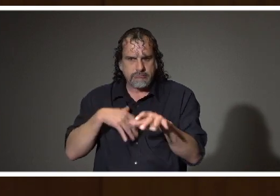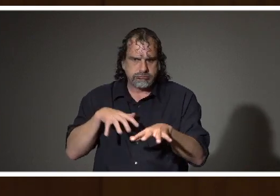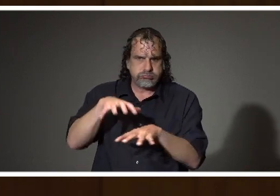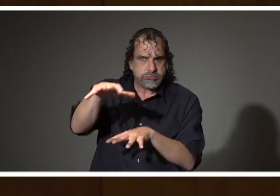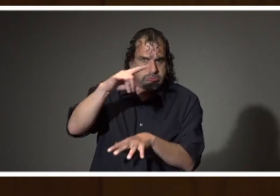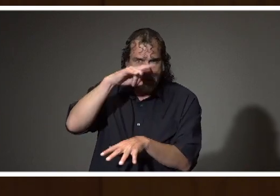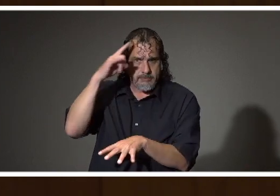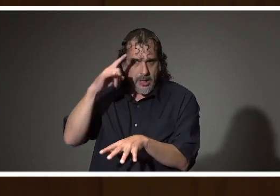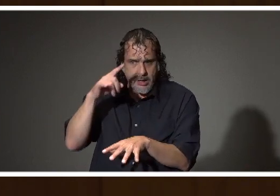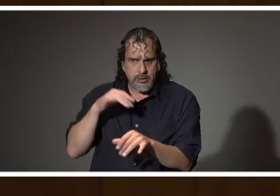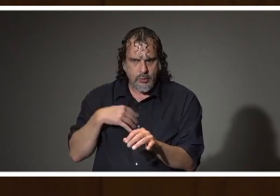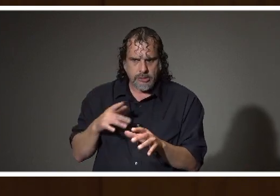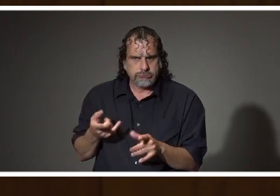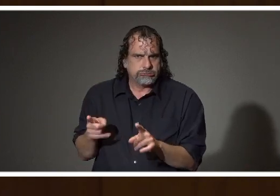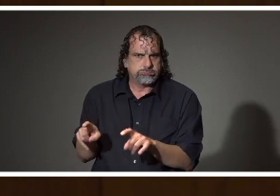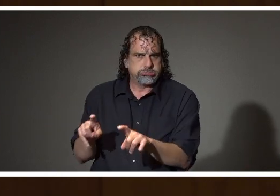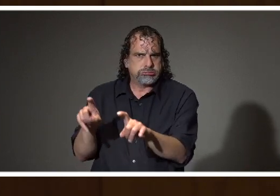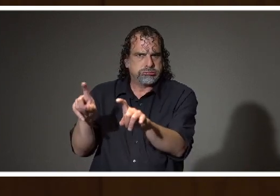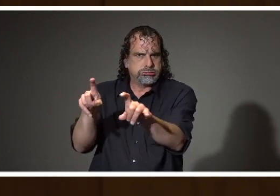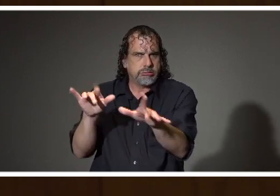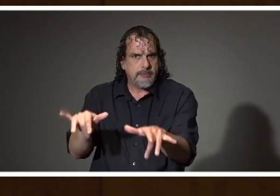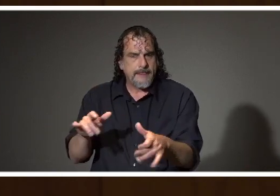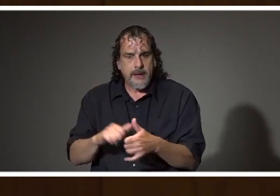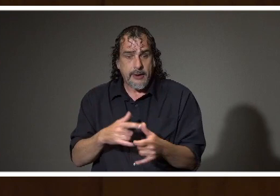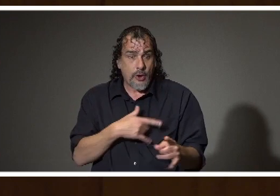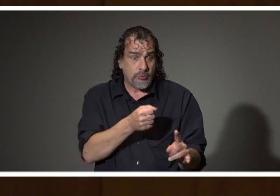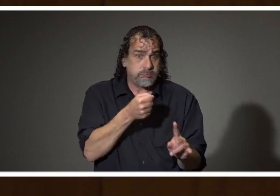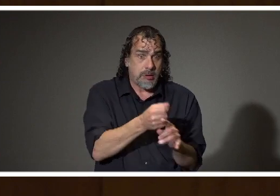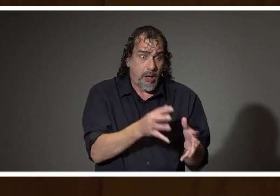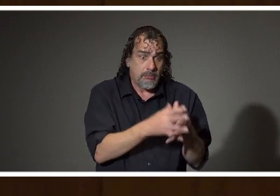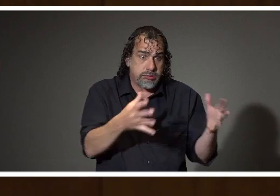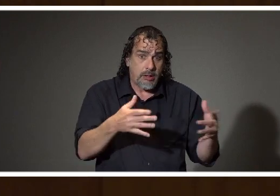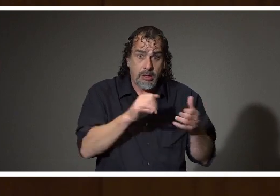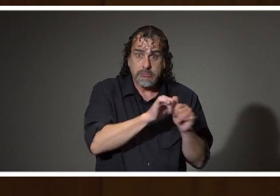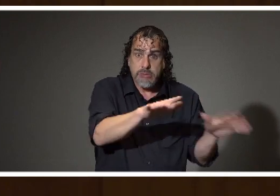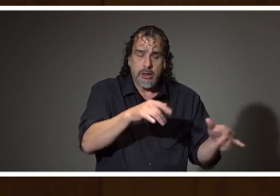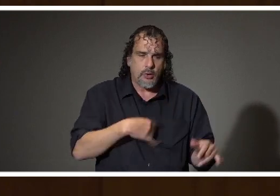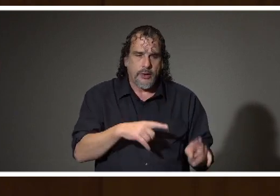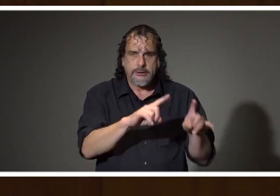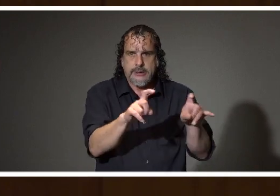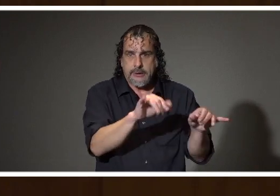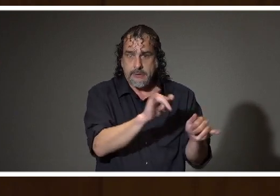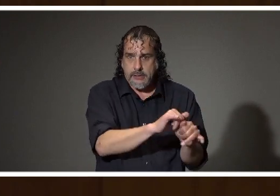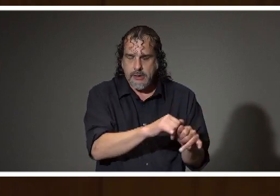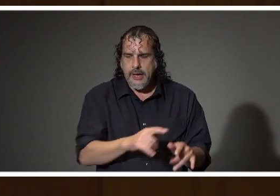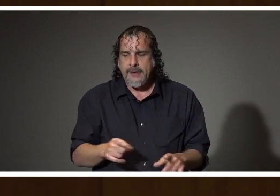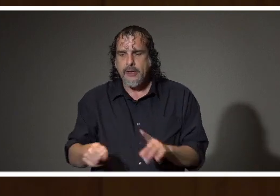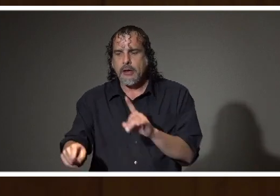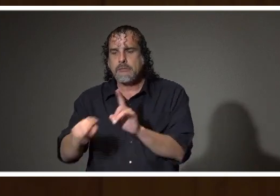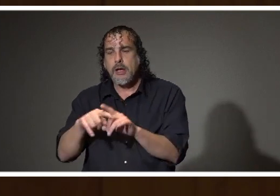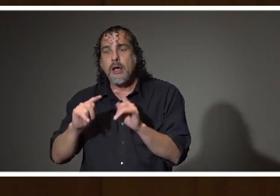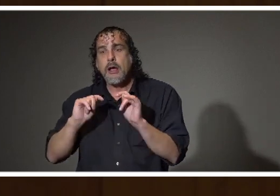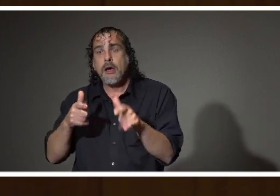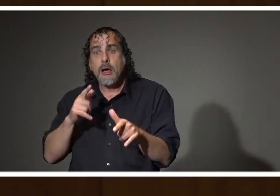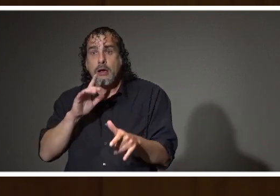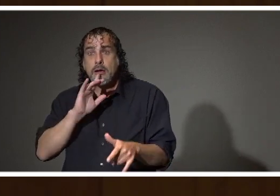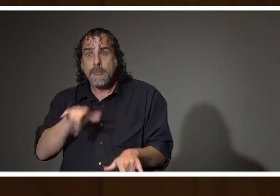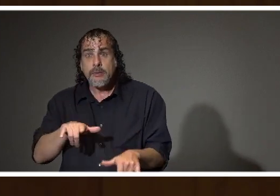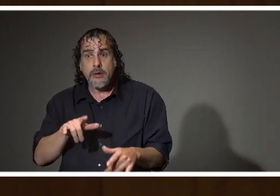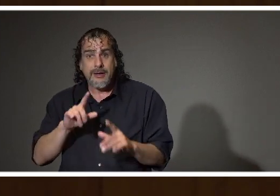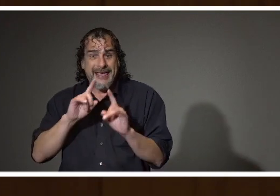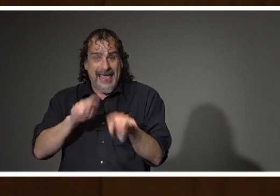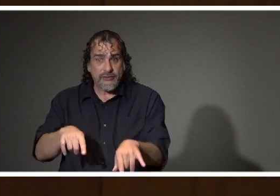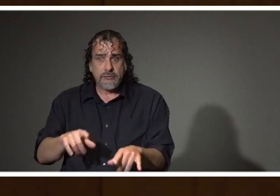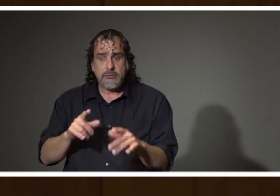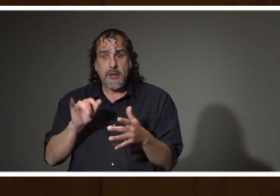are most impacted, and we're also trying to deploy other resources such as our rapid testing capabilities in areas that have most been impacted